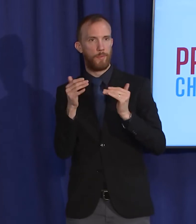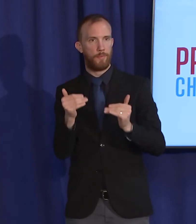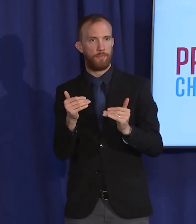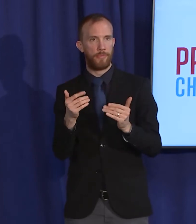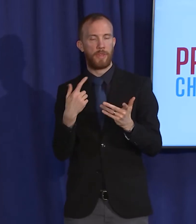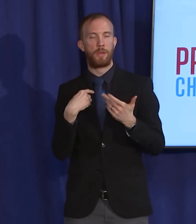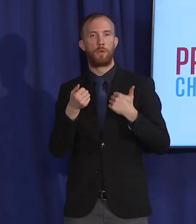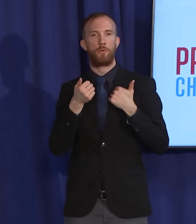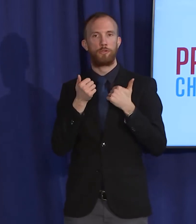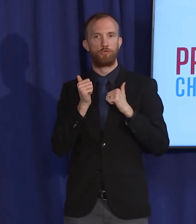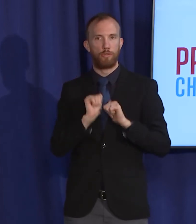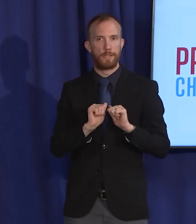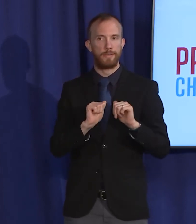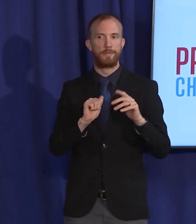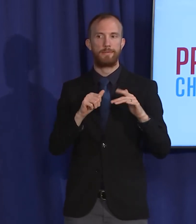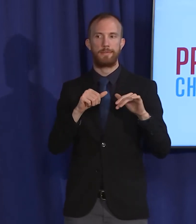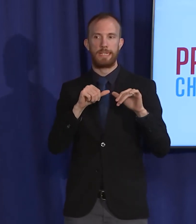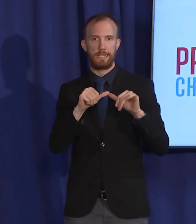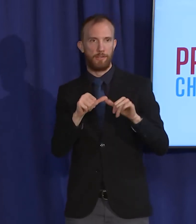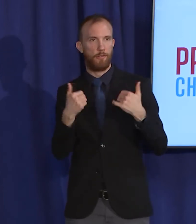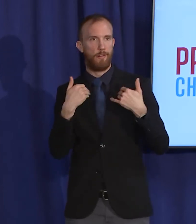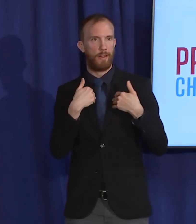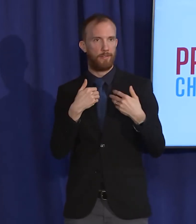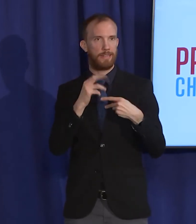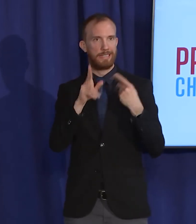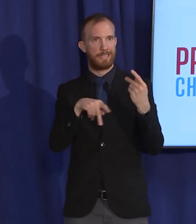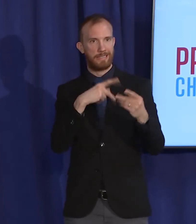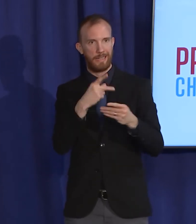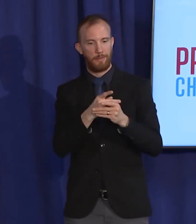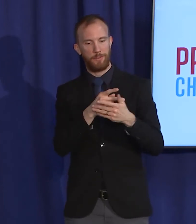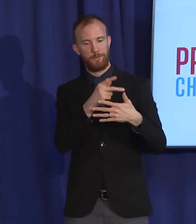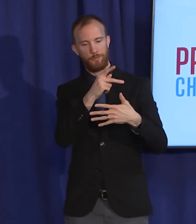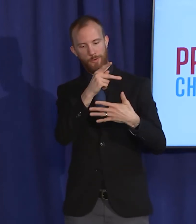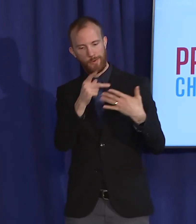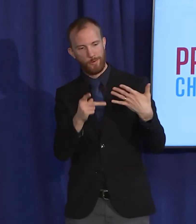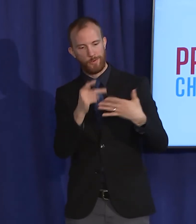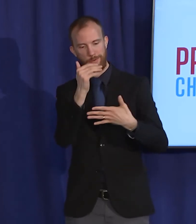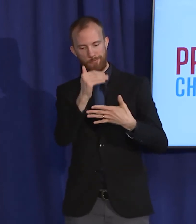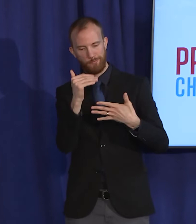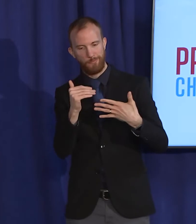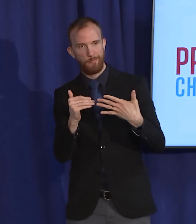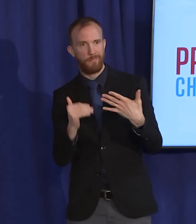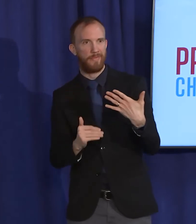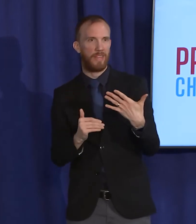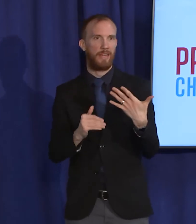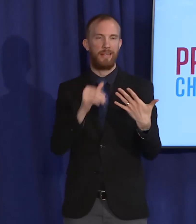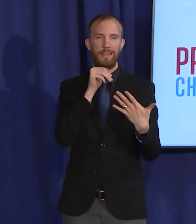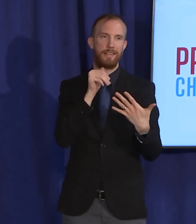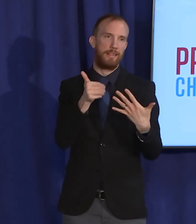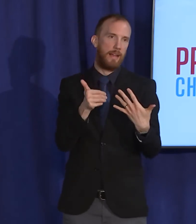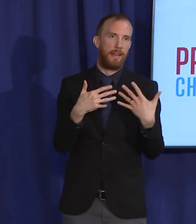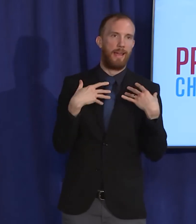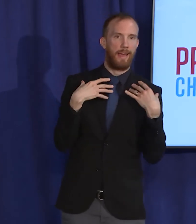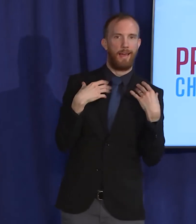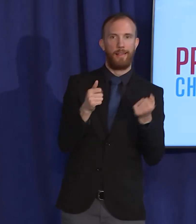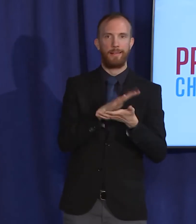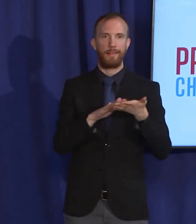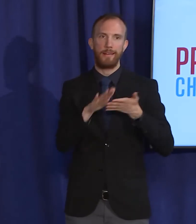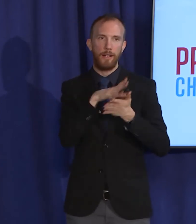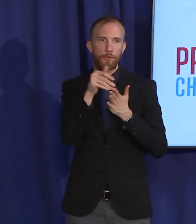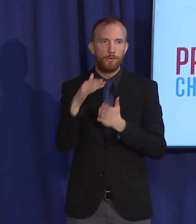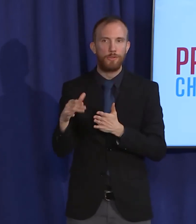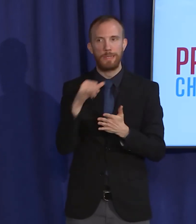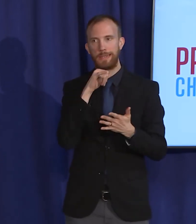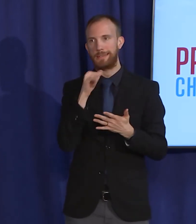to continue to have some prioritization above the general population still. This is not your healthy college student. This is not your person who does not